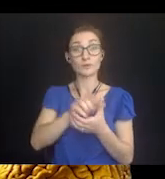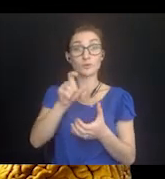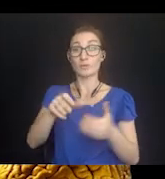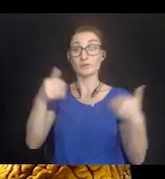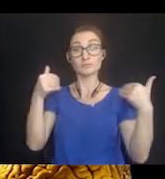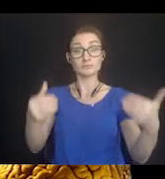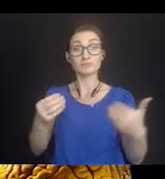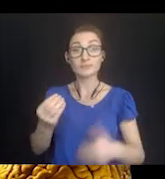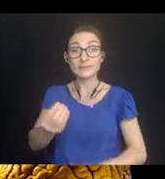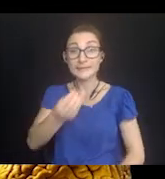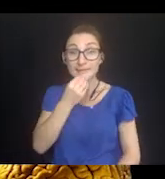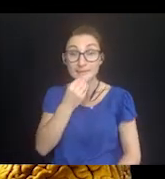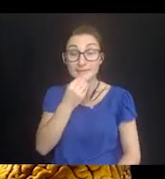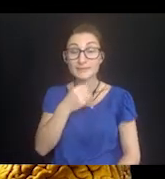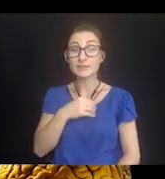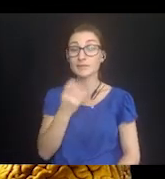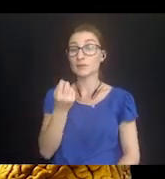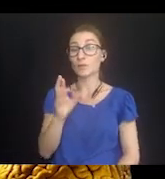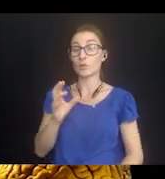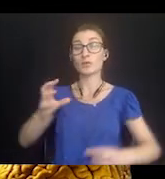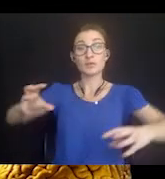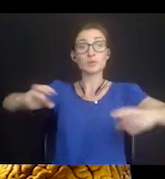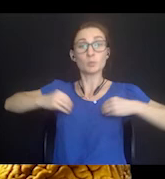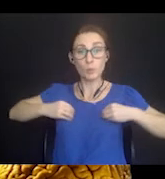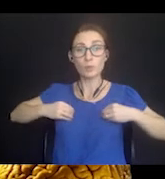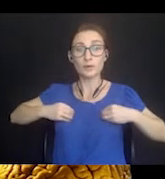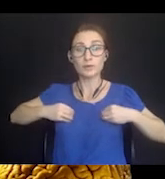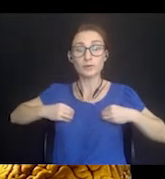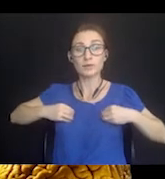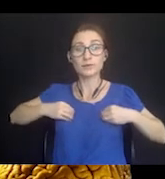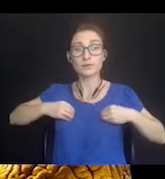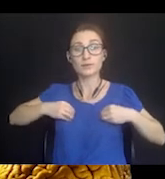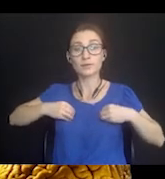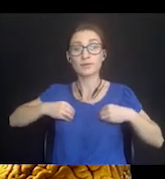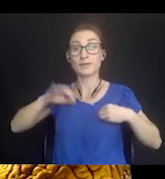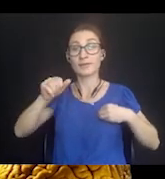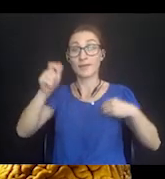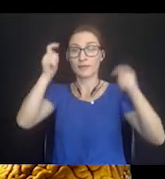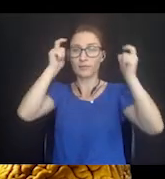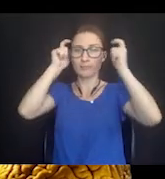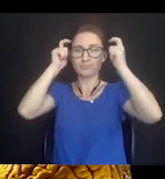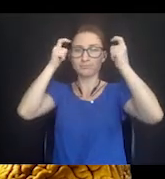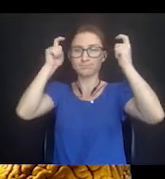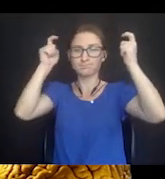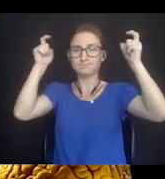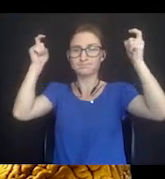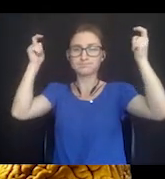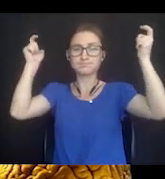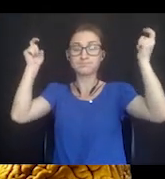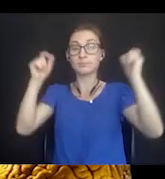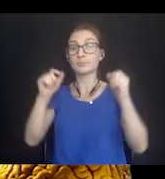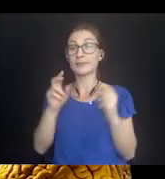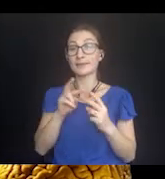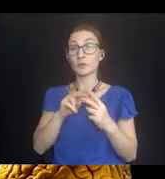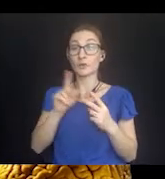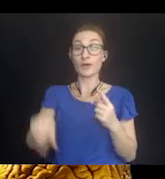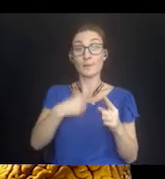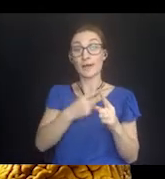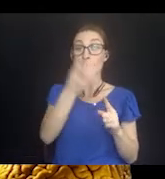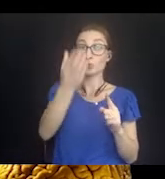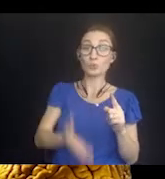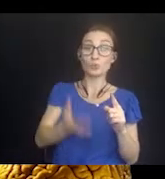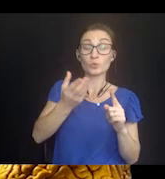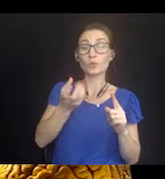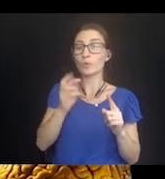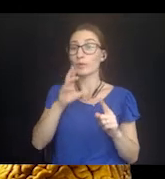it's something that you have to eat, or that it's something that belongs to you. That ego expands.